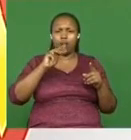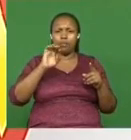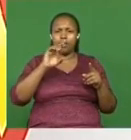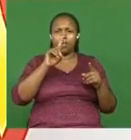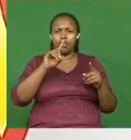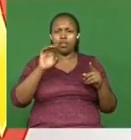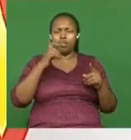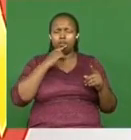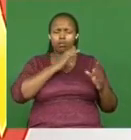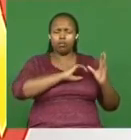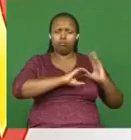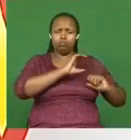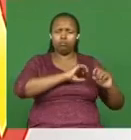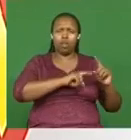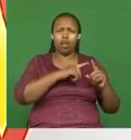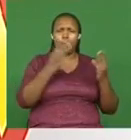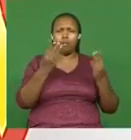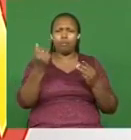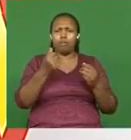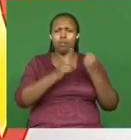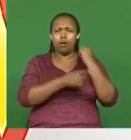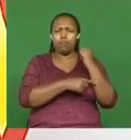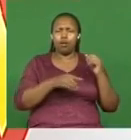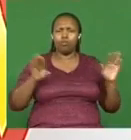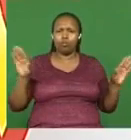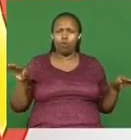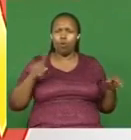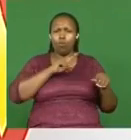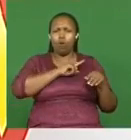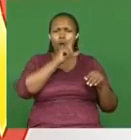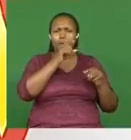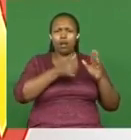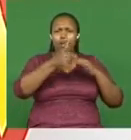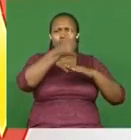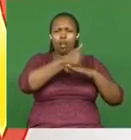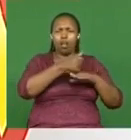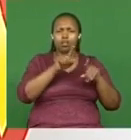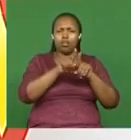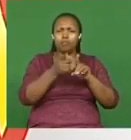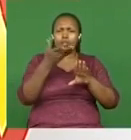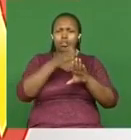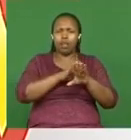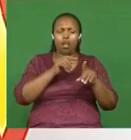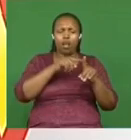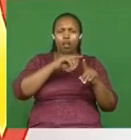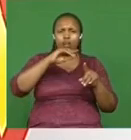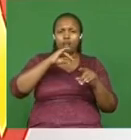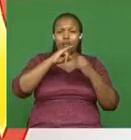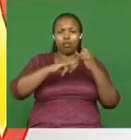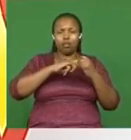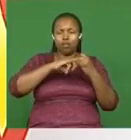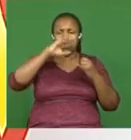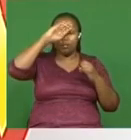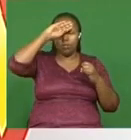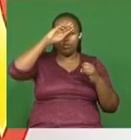nebalanzele belicembu lembabane swaloza ngikusijenge emhlabeni kwemphathi walelicembu Sibusiso Manana Gamedze